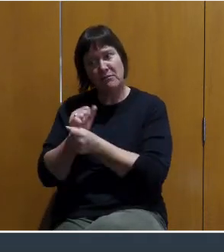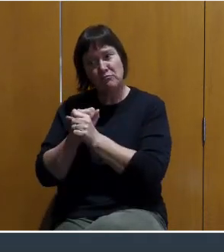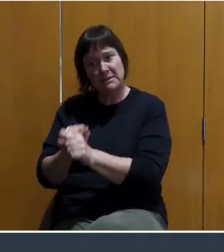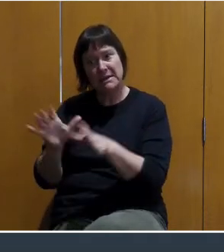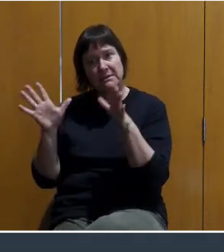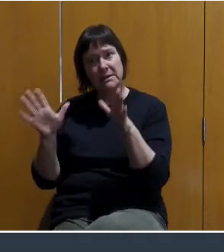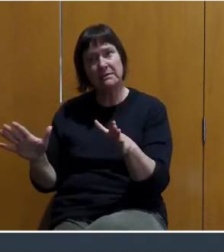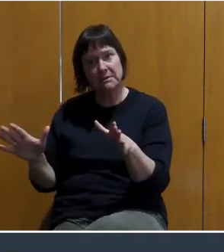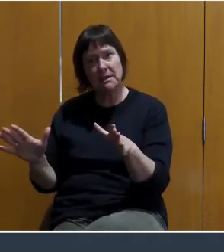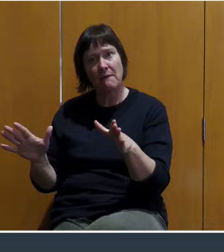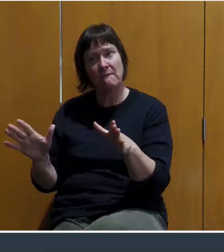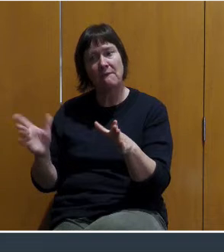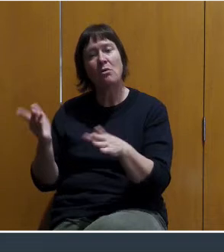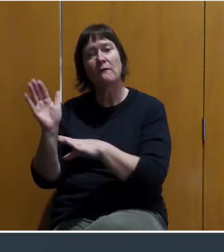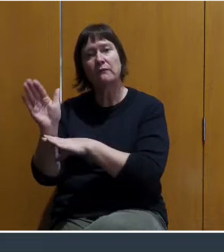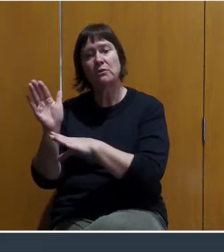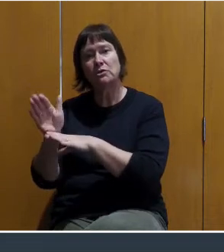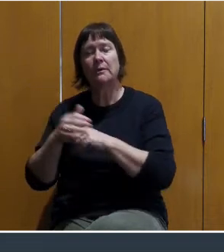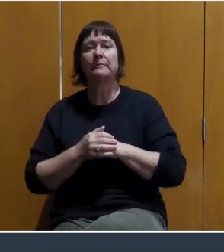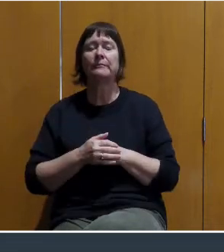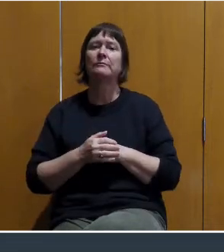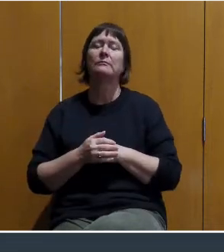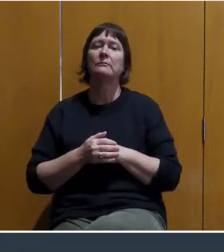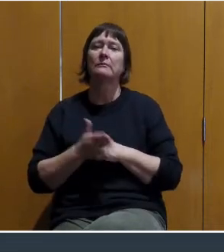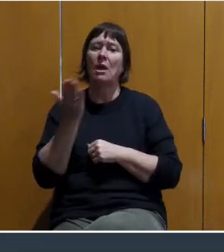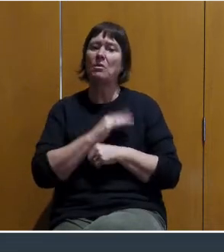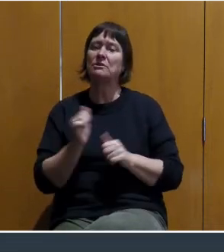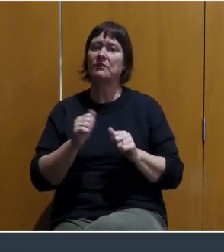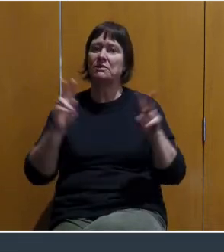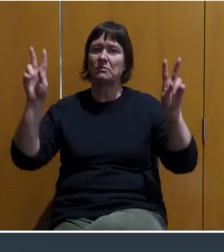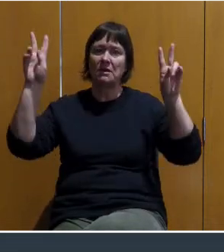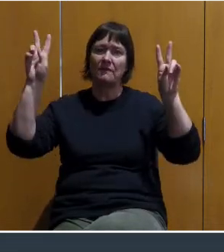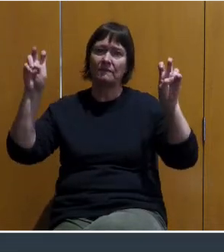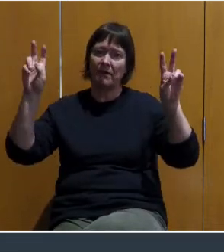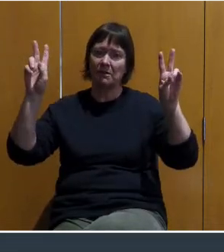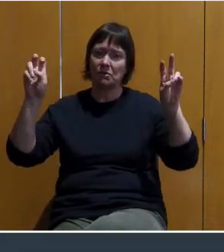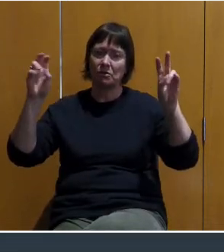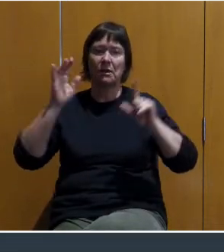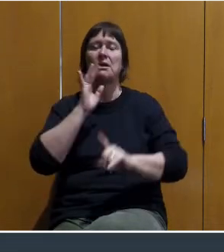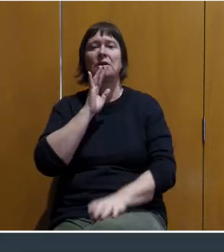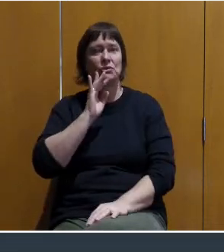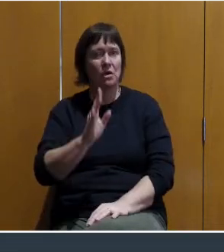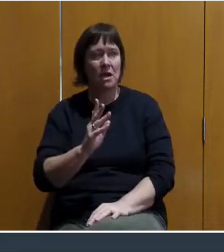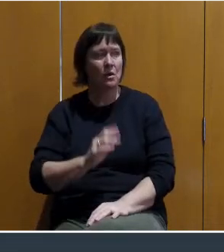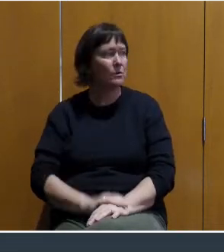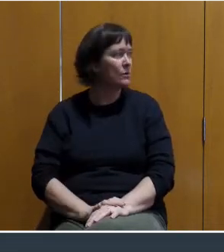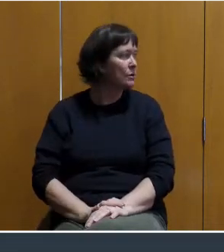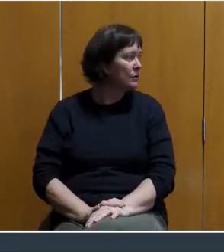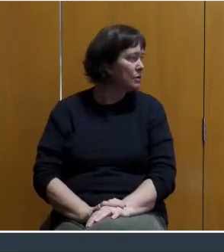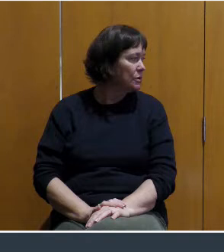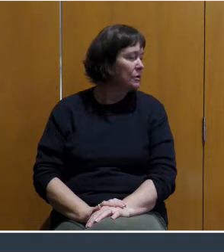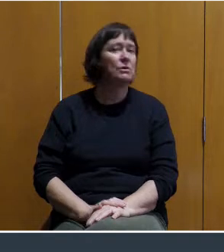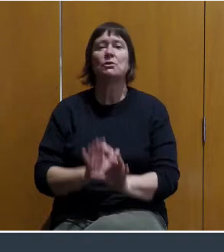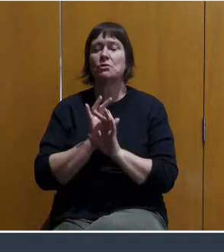And I'd like to finish for the whakatauki. Kia kore e rite ki te moa. Don't